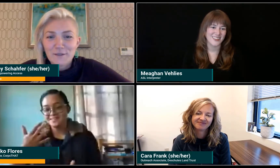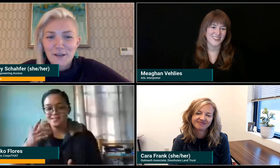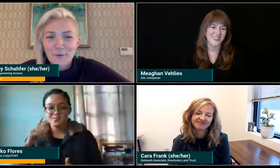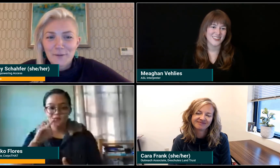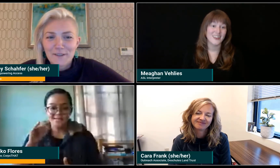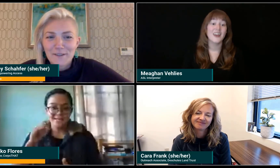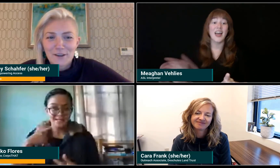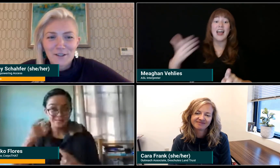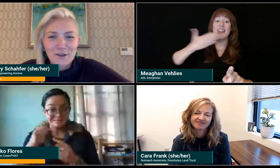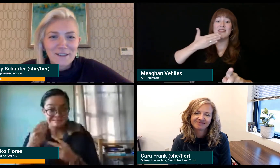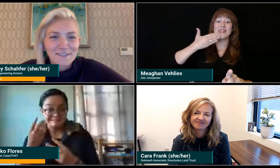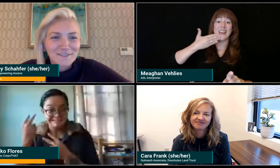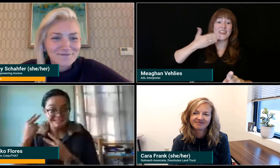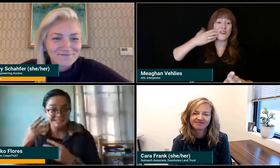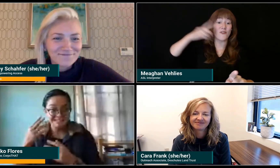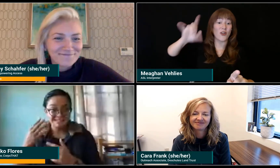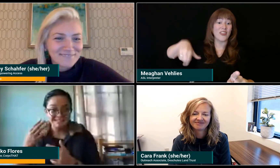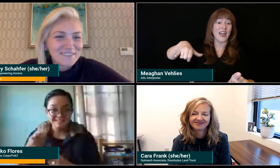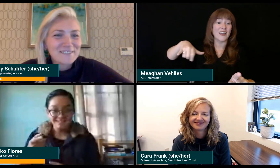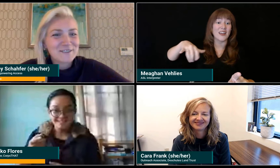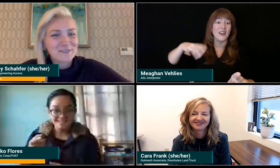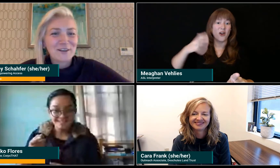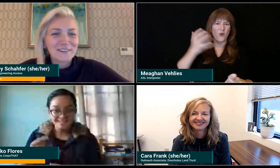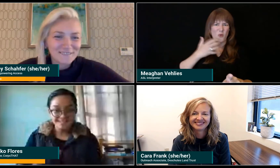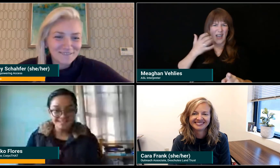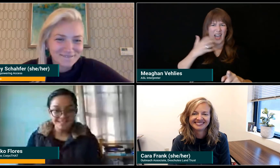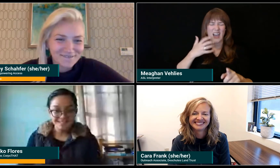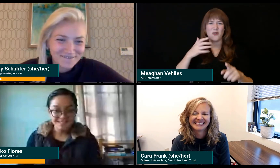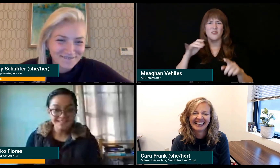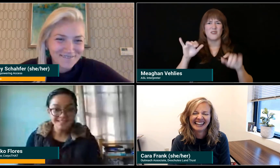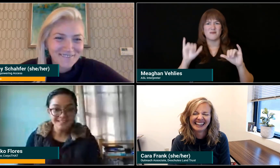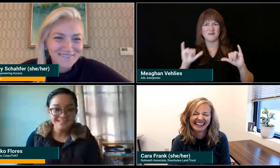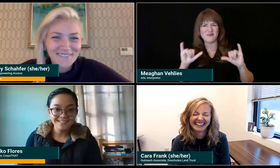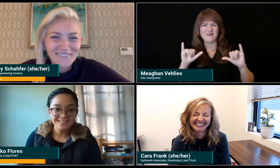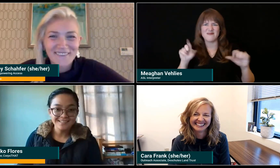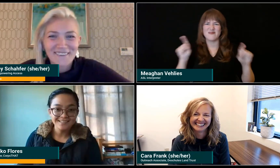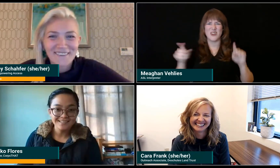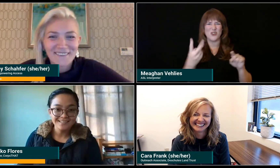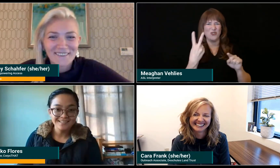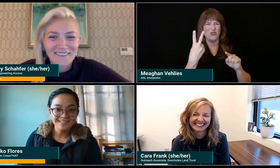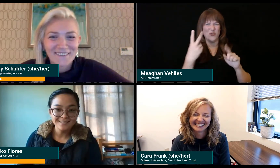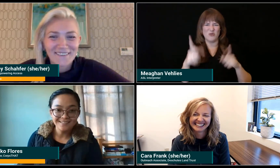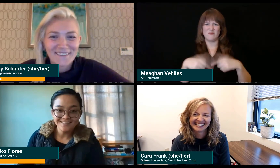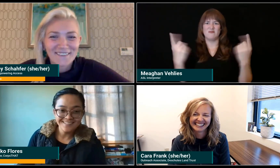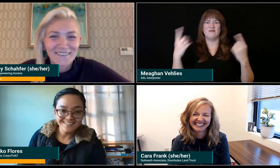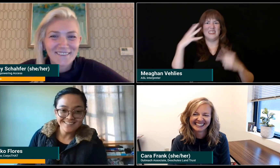Great, thanks for that. What a contrast. Sorry.